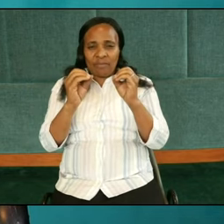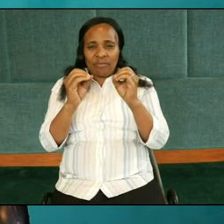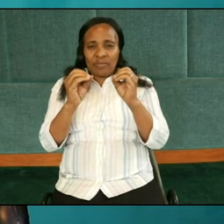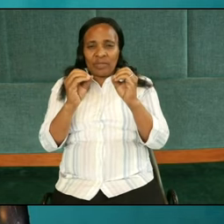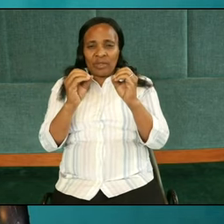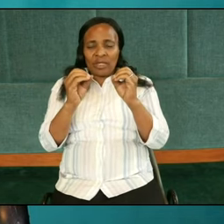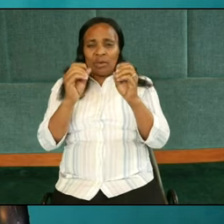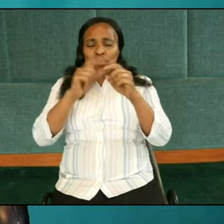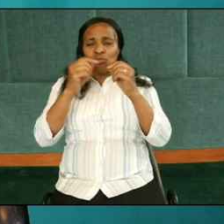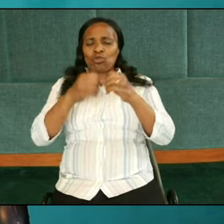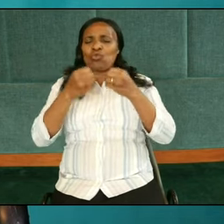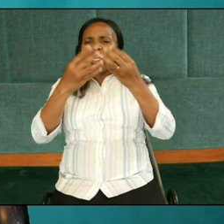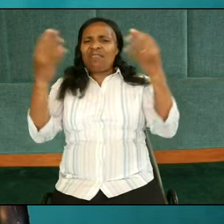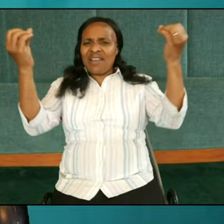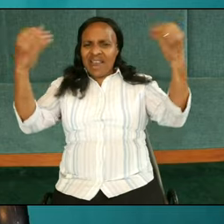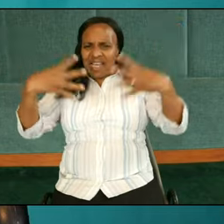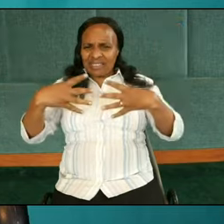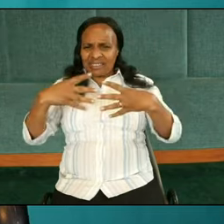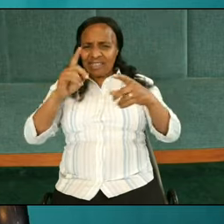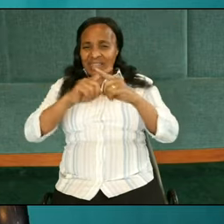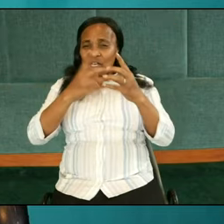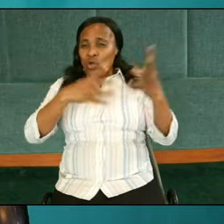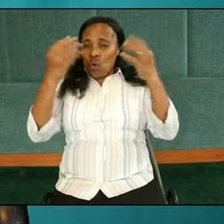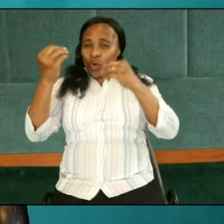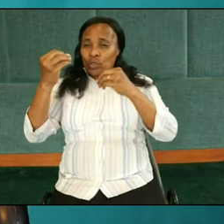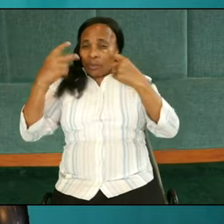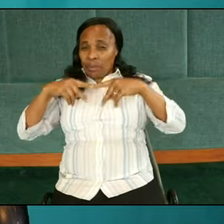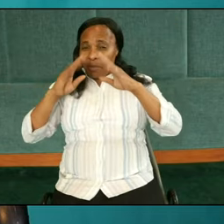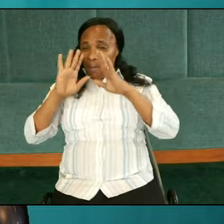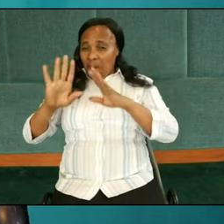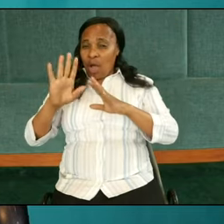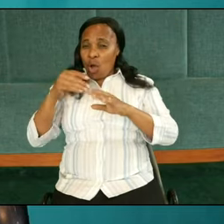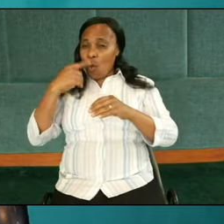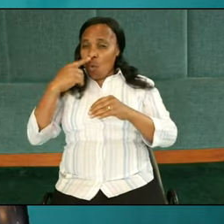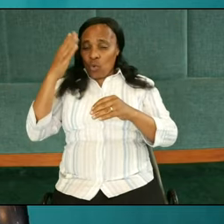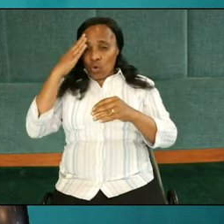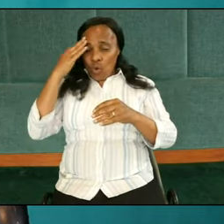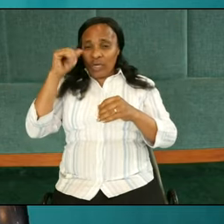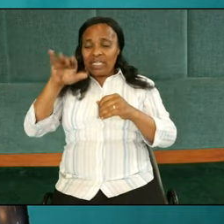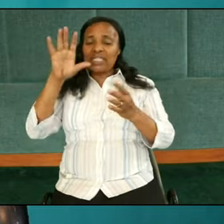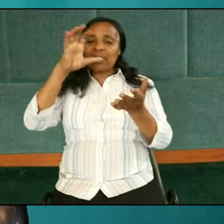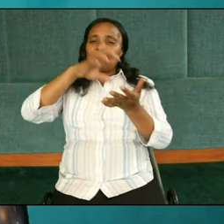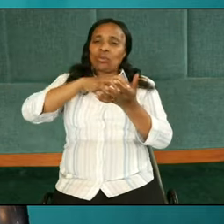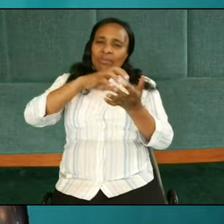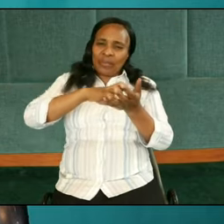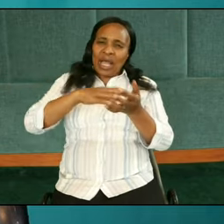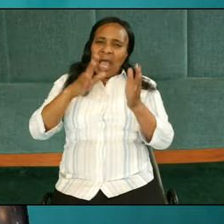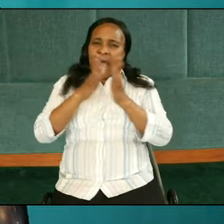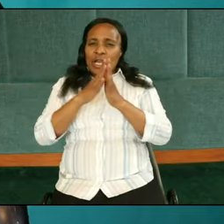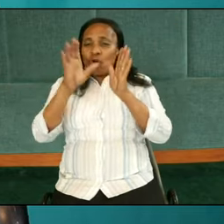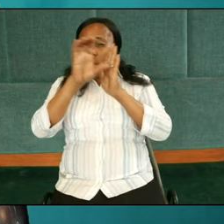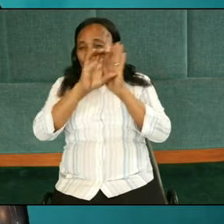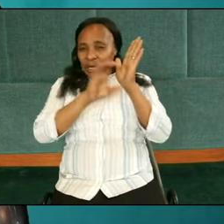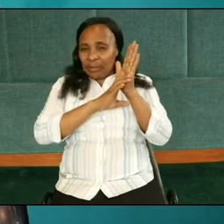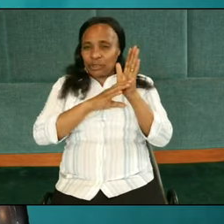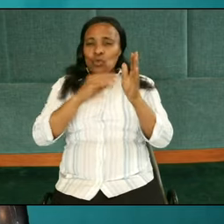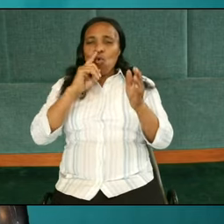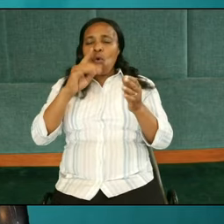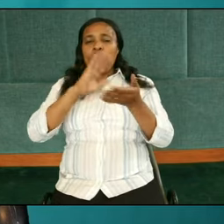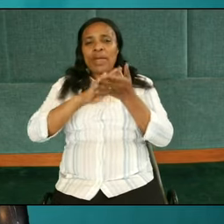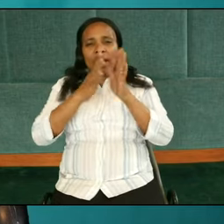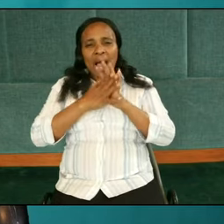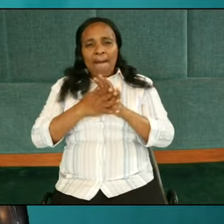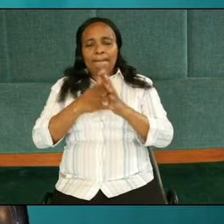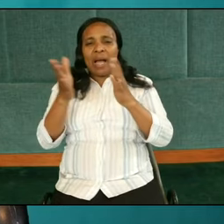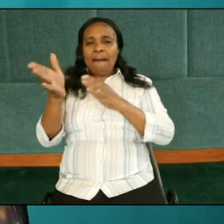to shed his light. He will always go to his people, those who know his statutes, his commandments, who will be able to be ambassadors of Christ